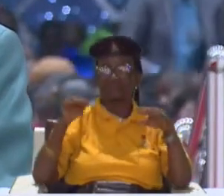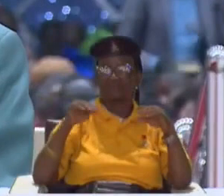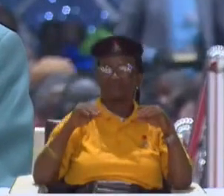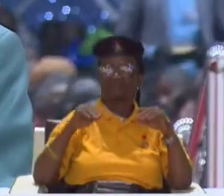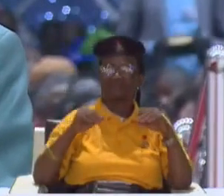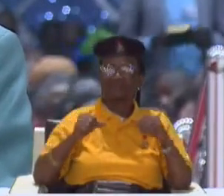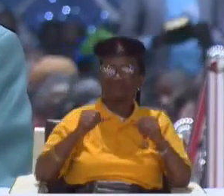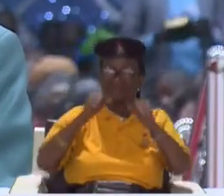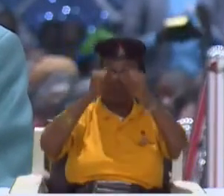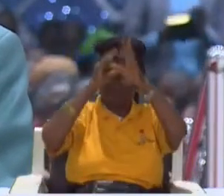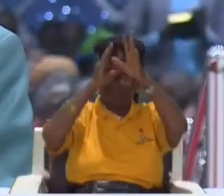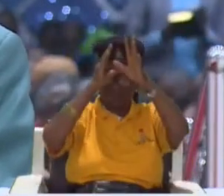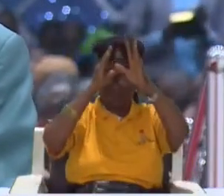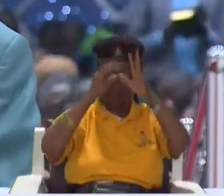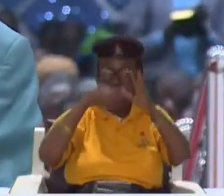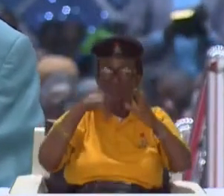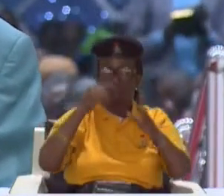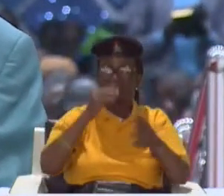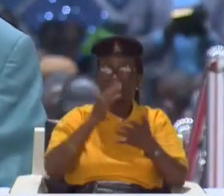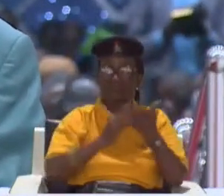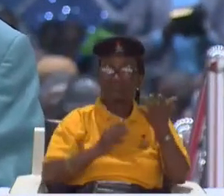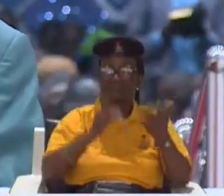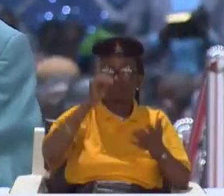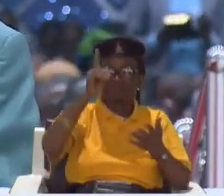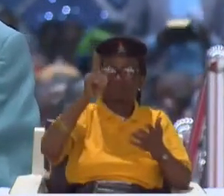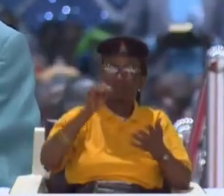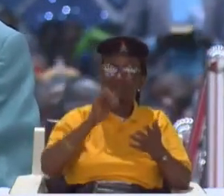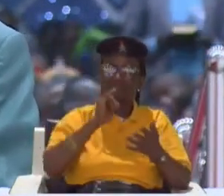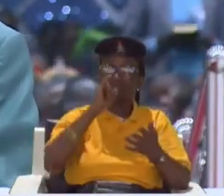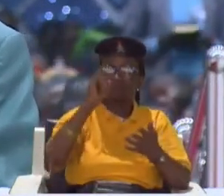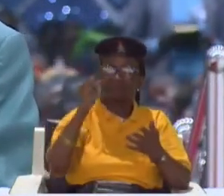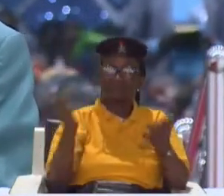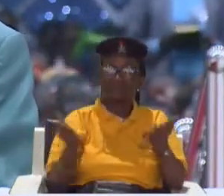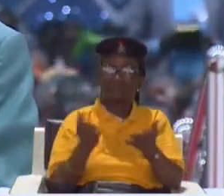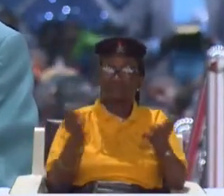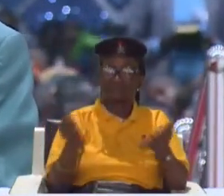Daddy says someone is here. He said you will understand.